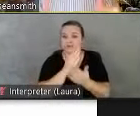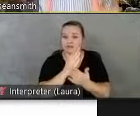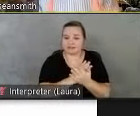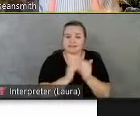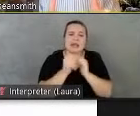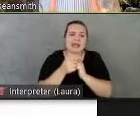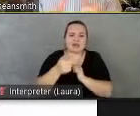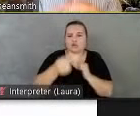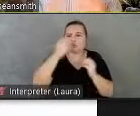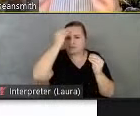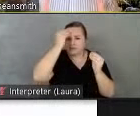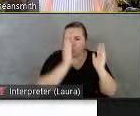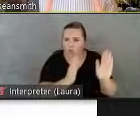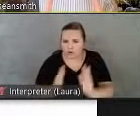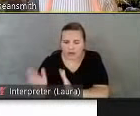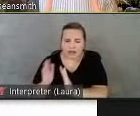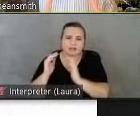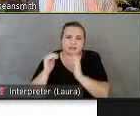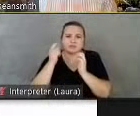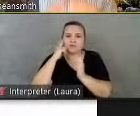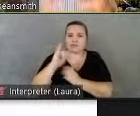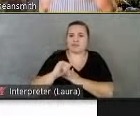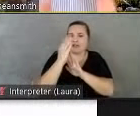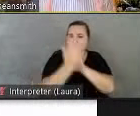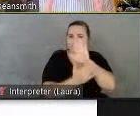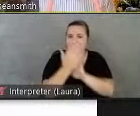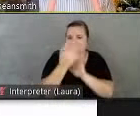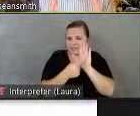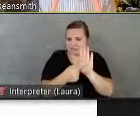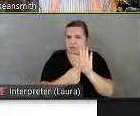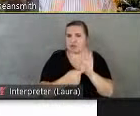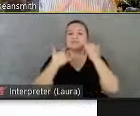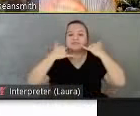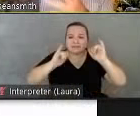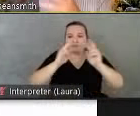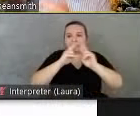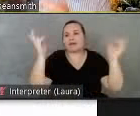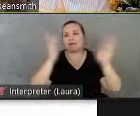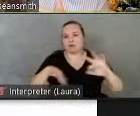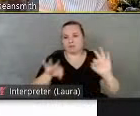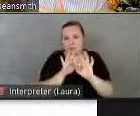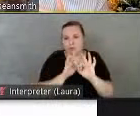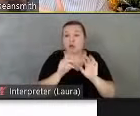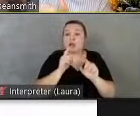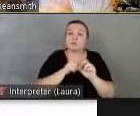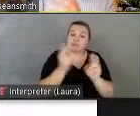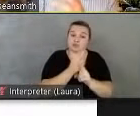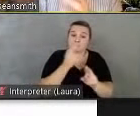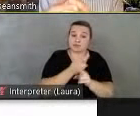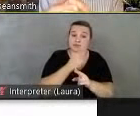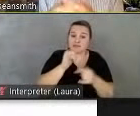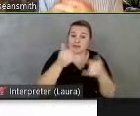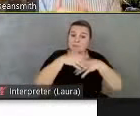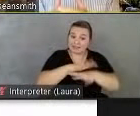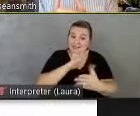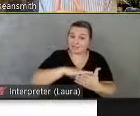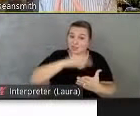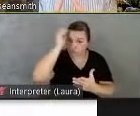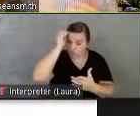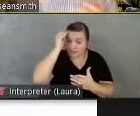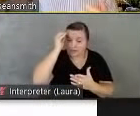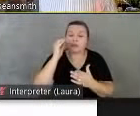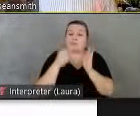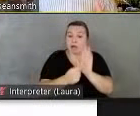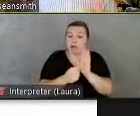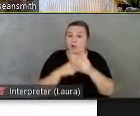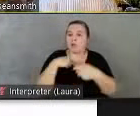and organize things for that face-to-face model will still be critical. But take the blended learning model and make the connections. If